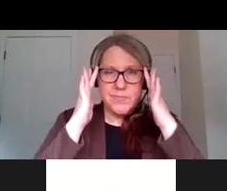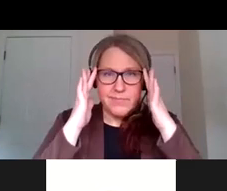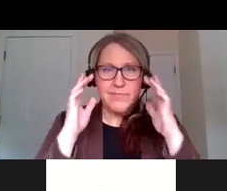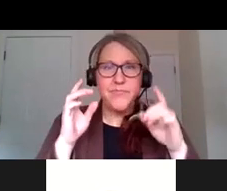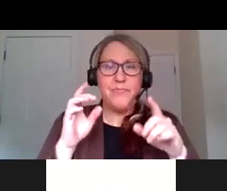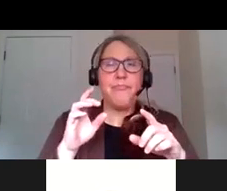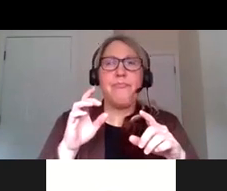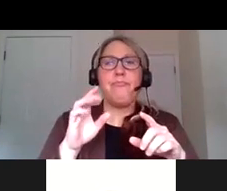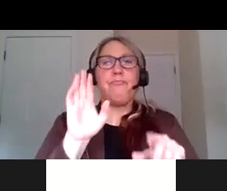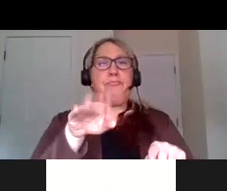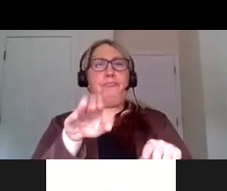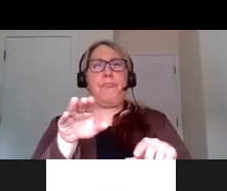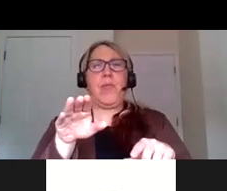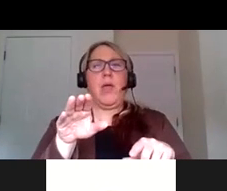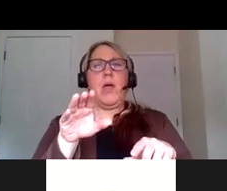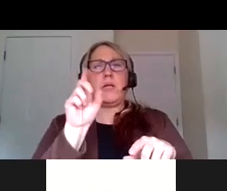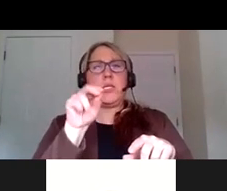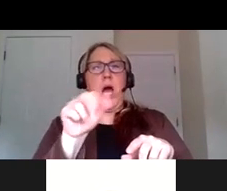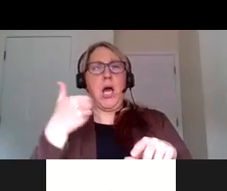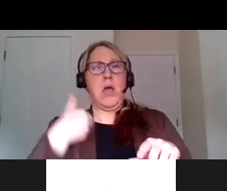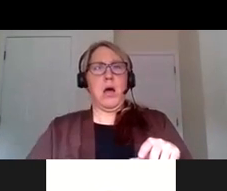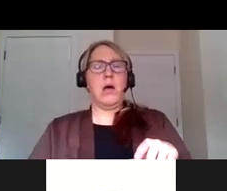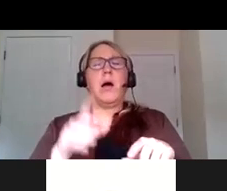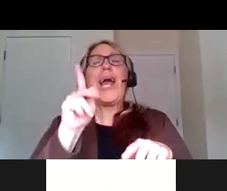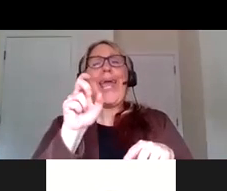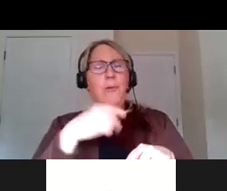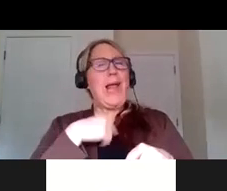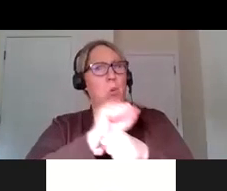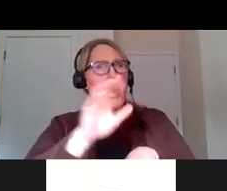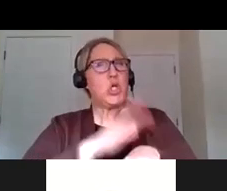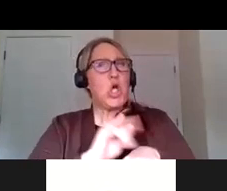Karen, I worked on it. This is Donna, and I worked on it and it went